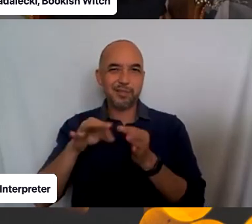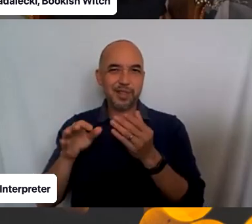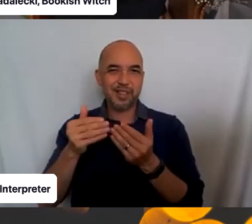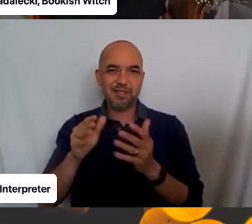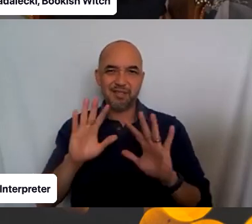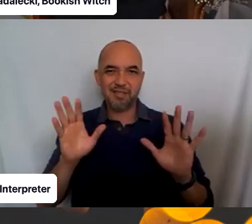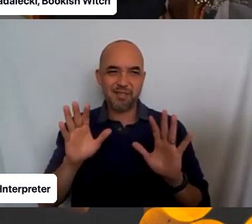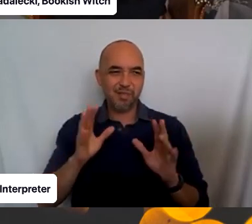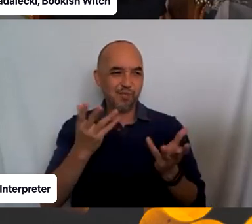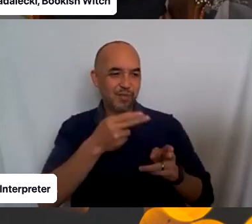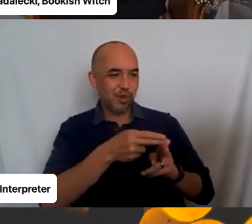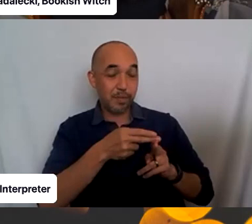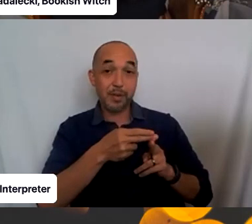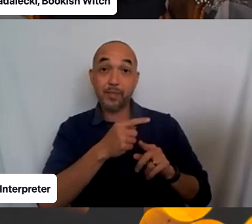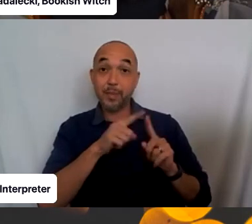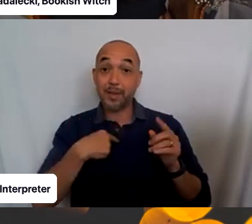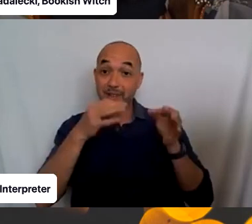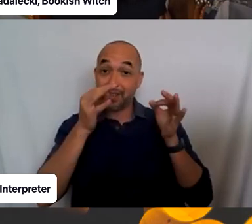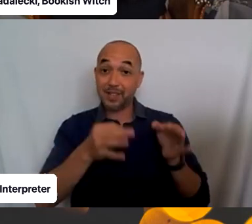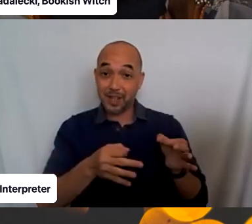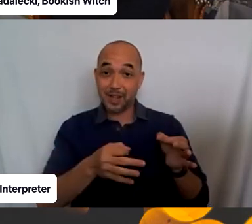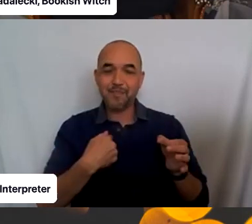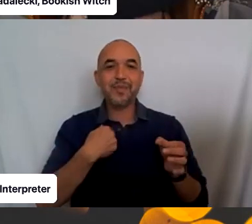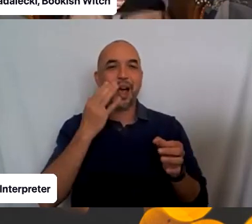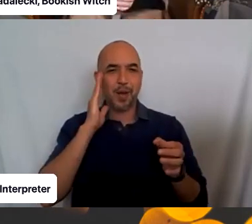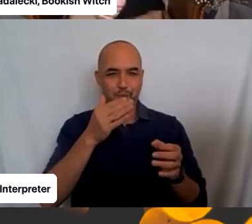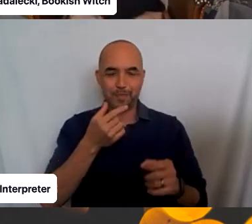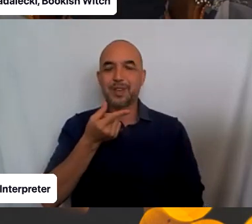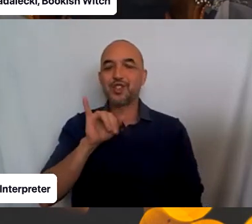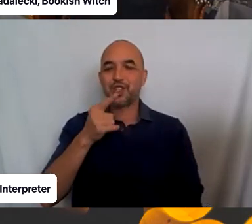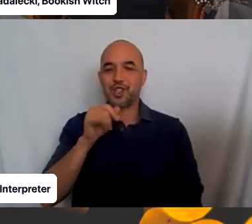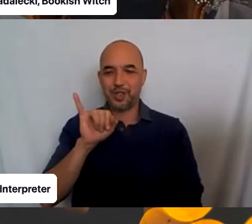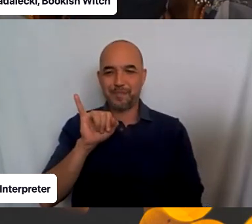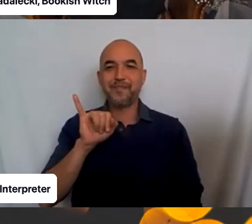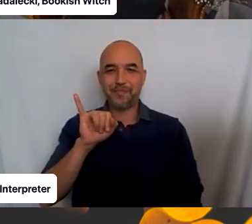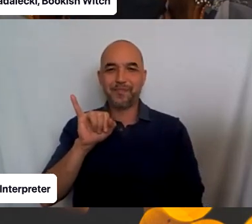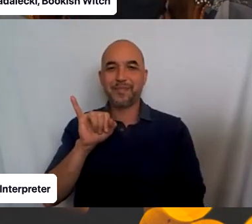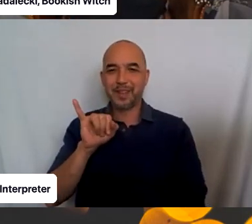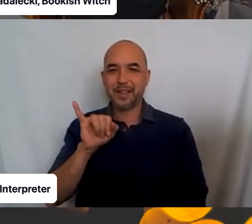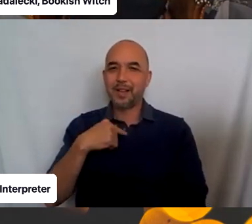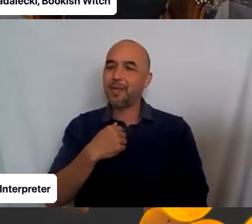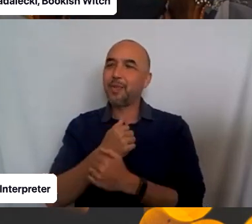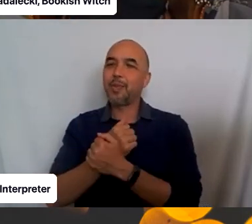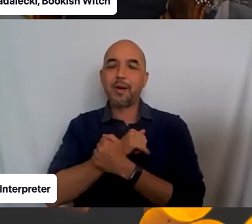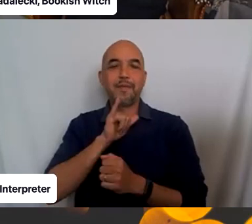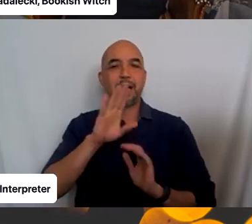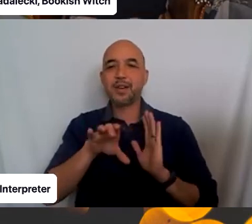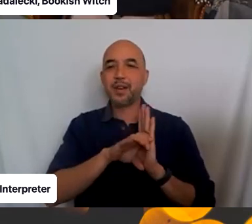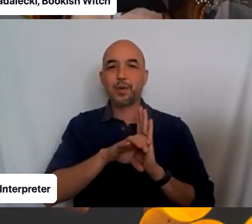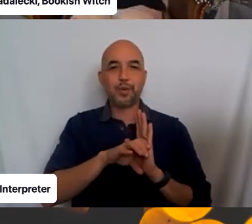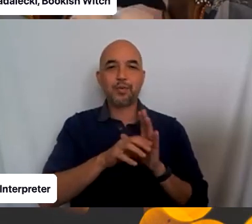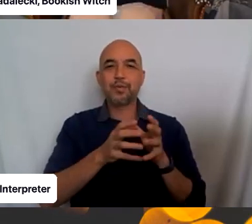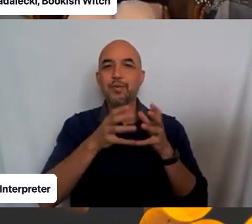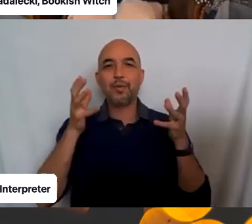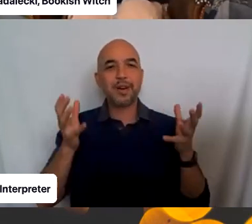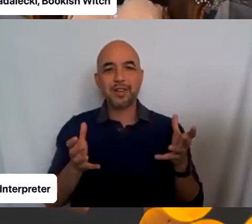book, I have decided that I am going to be Gigi. And I loved the character of Gigi so much.